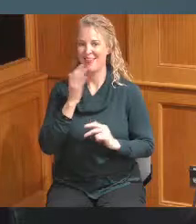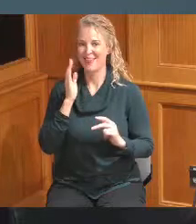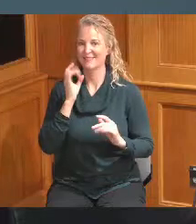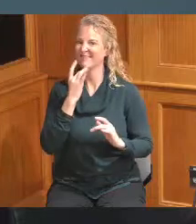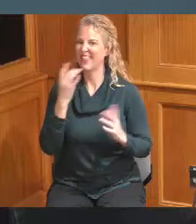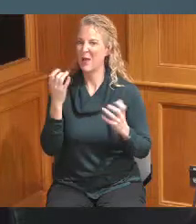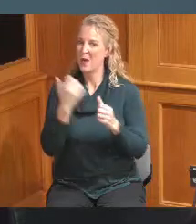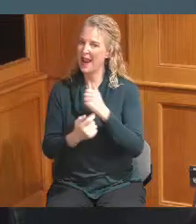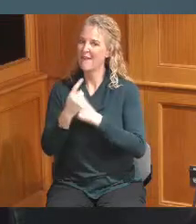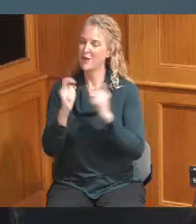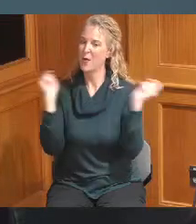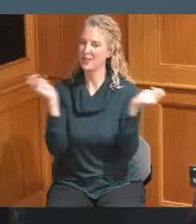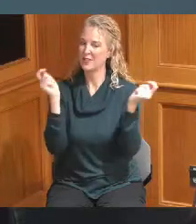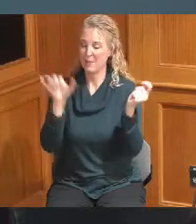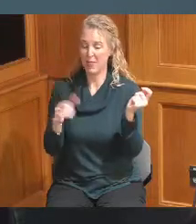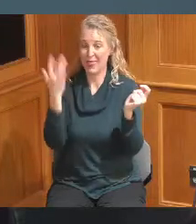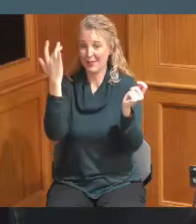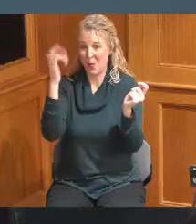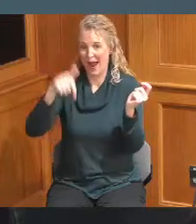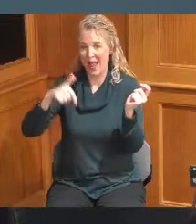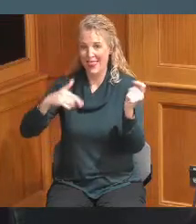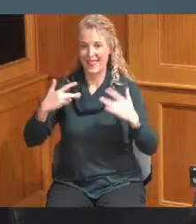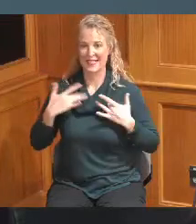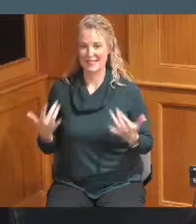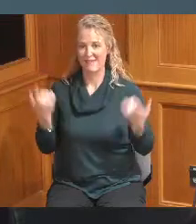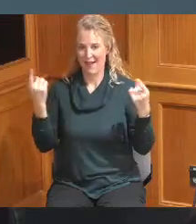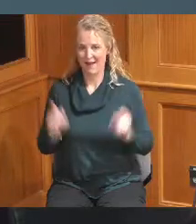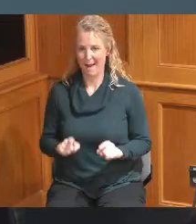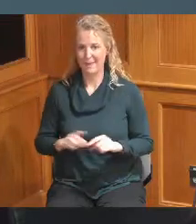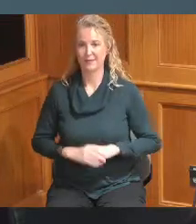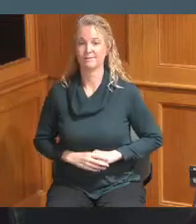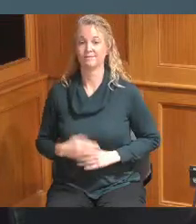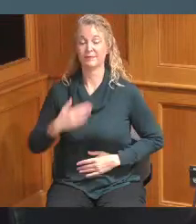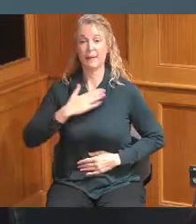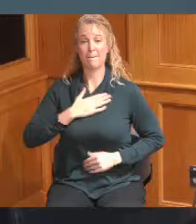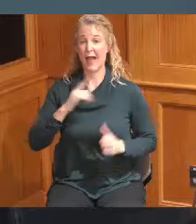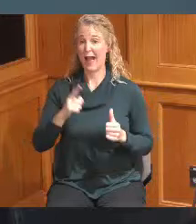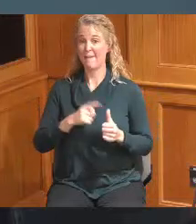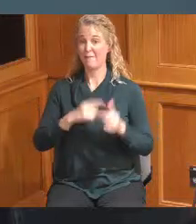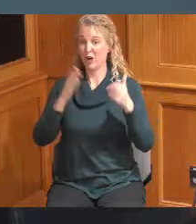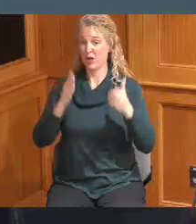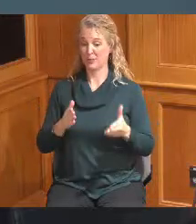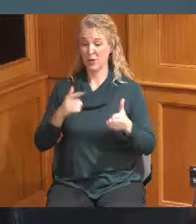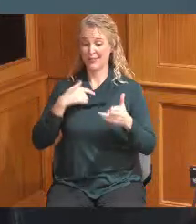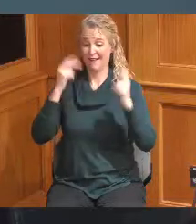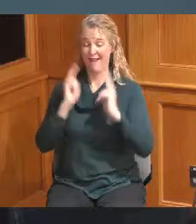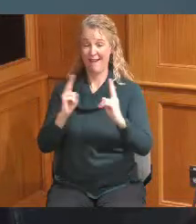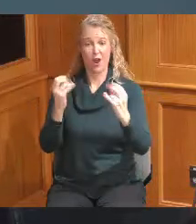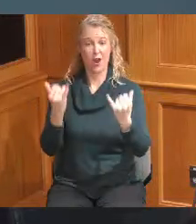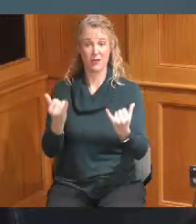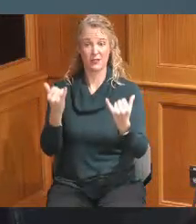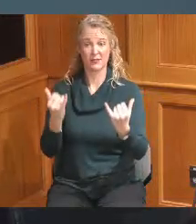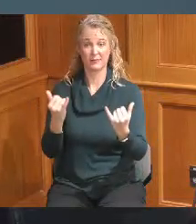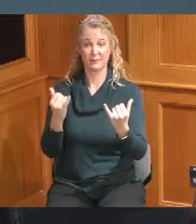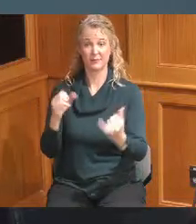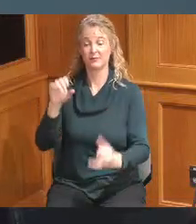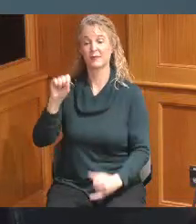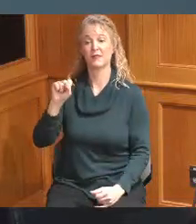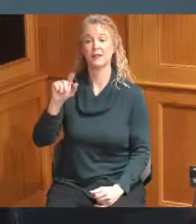same time. So that's how we came about with Black history. Now, my first honoree is